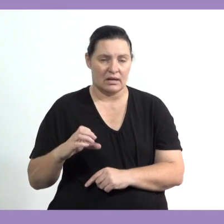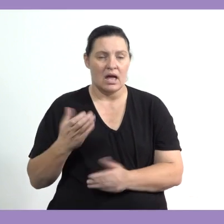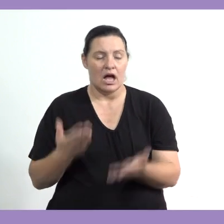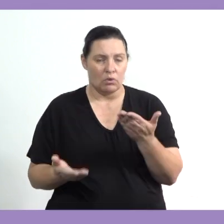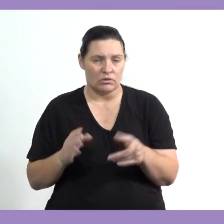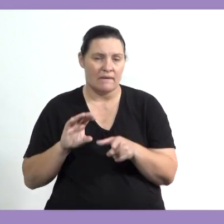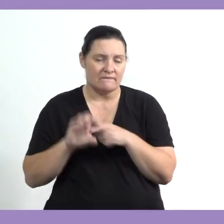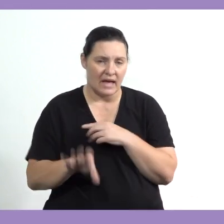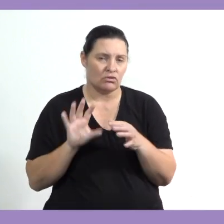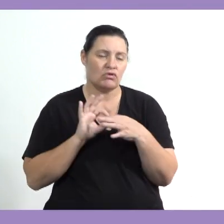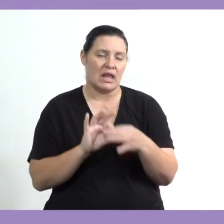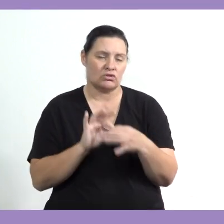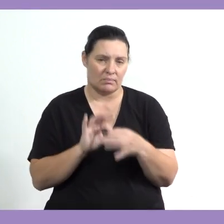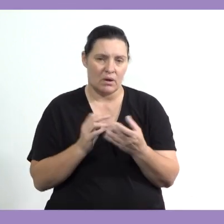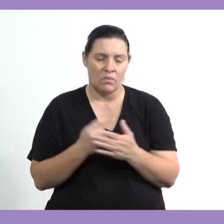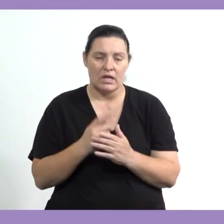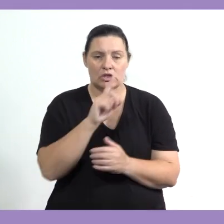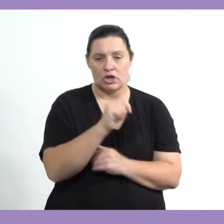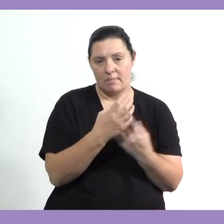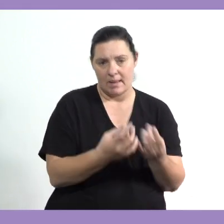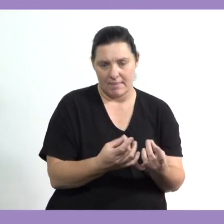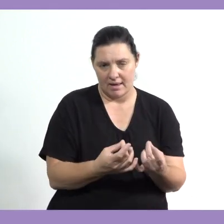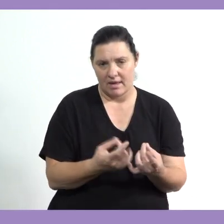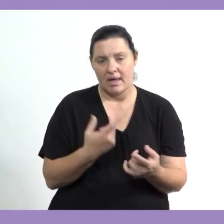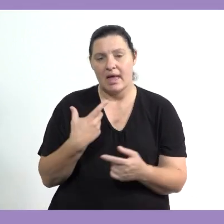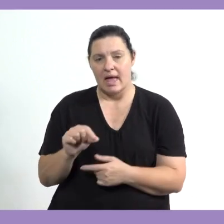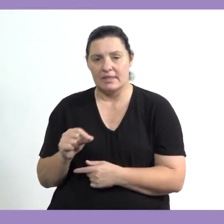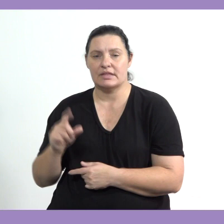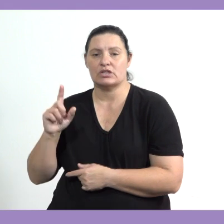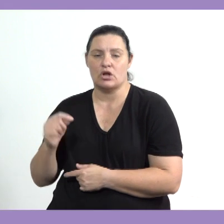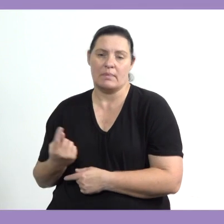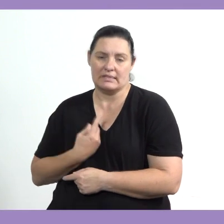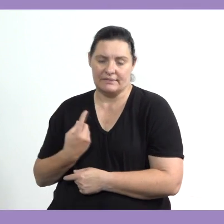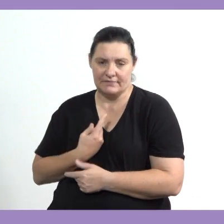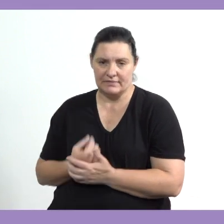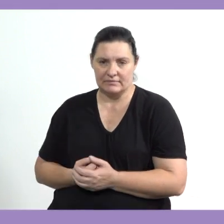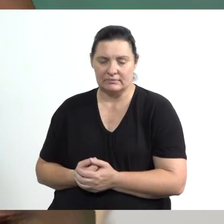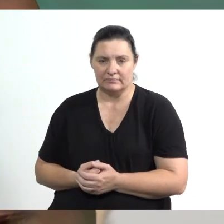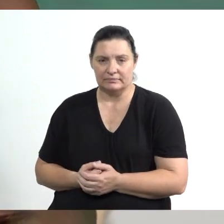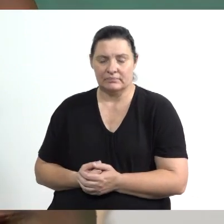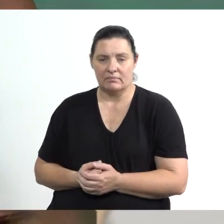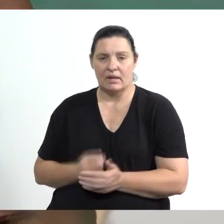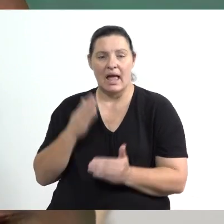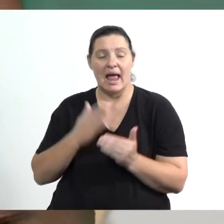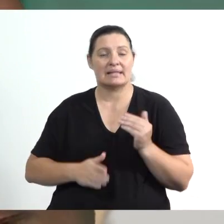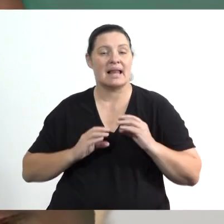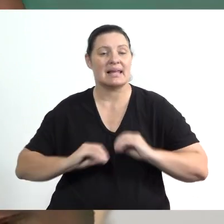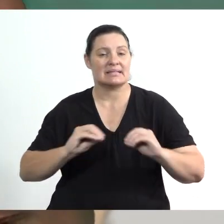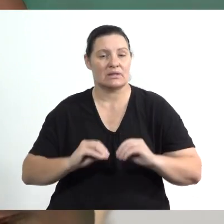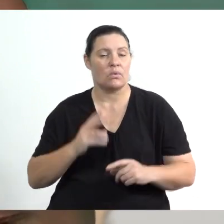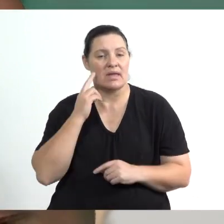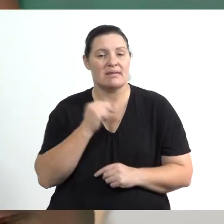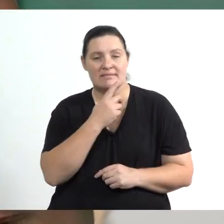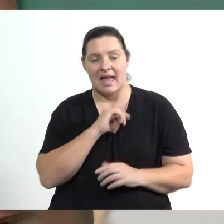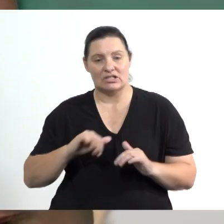equation by finding the relationship between the term number and the term itself. Let's end off our lesson with